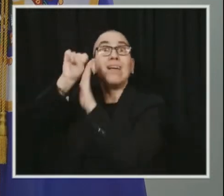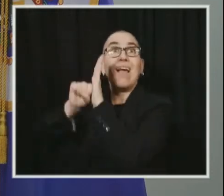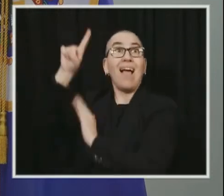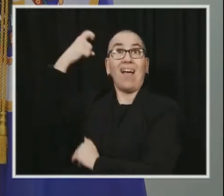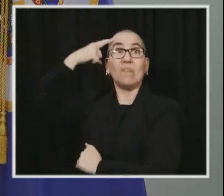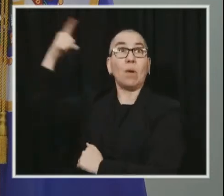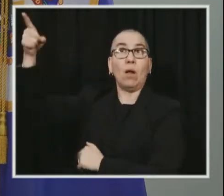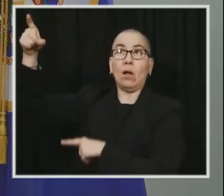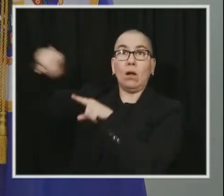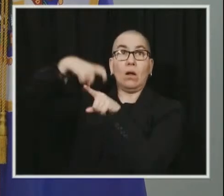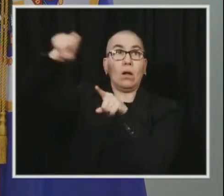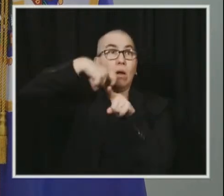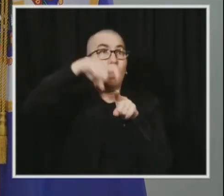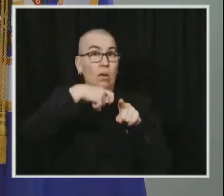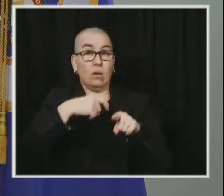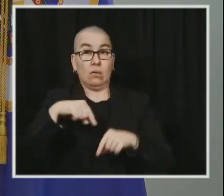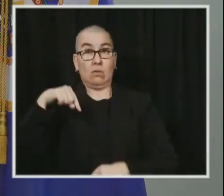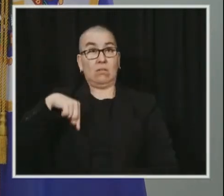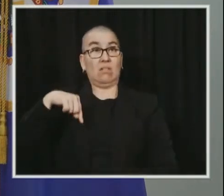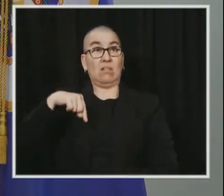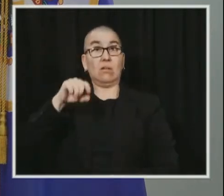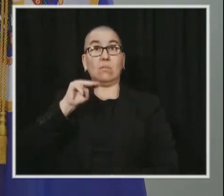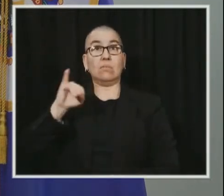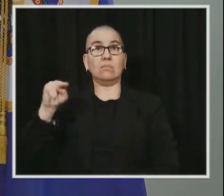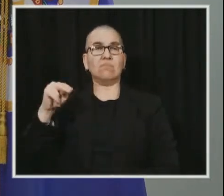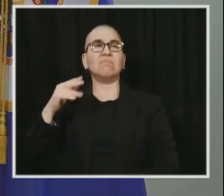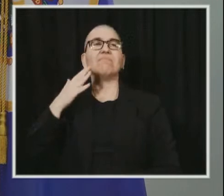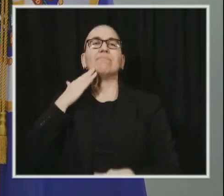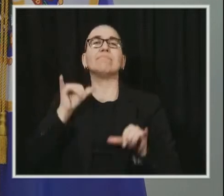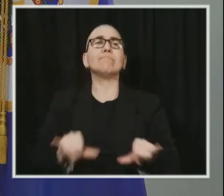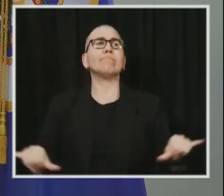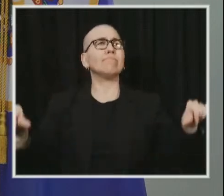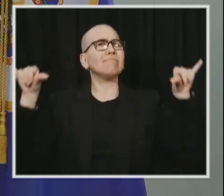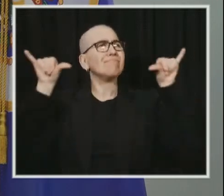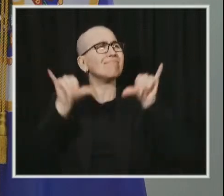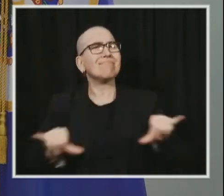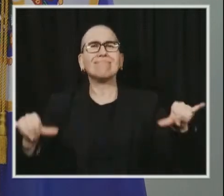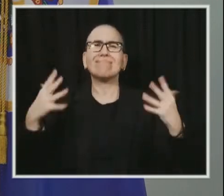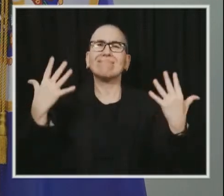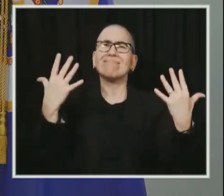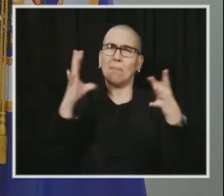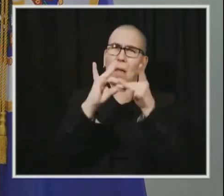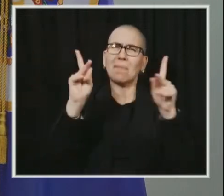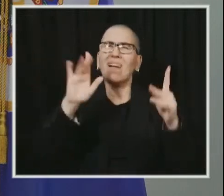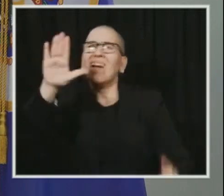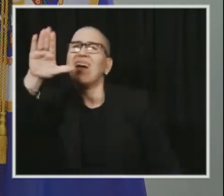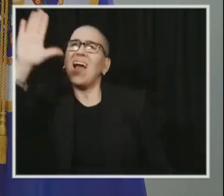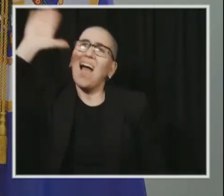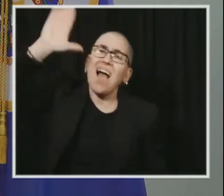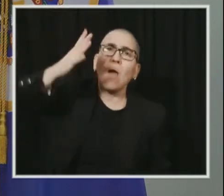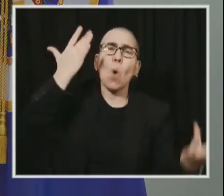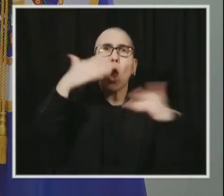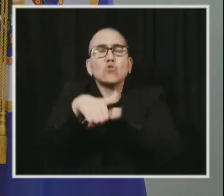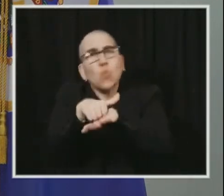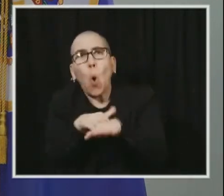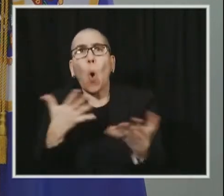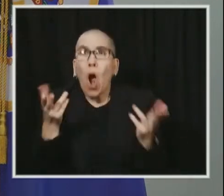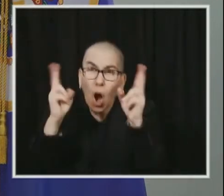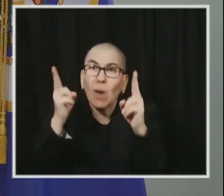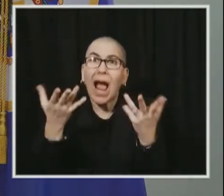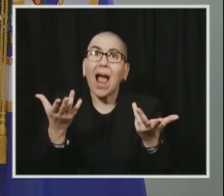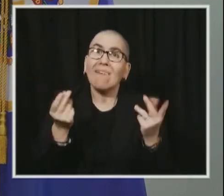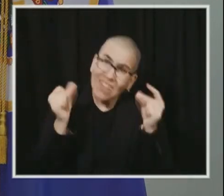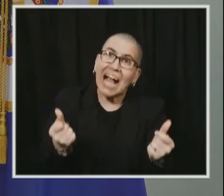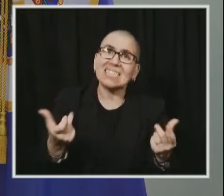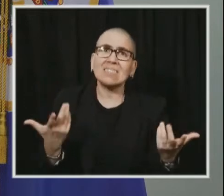in this country is hearing the same things. Why can't we get it out faster? Why am I waiting in line? Why does it seem confusing? And it's simply a